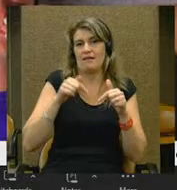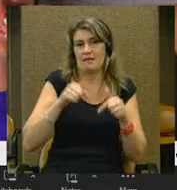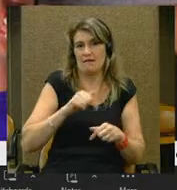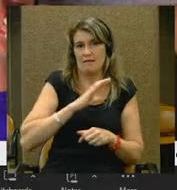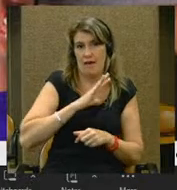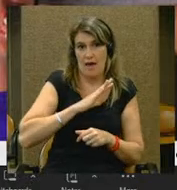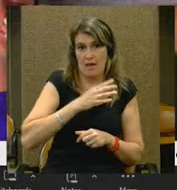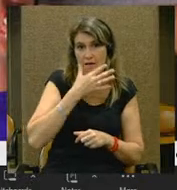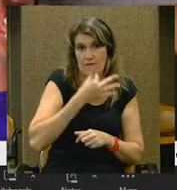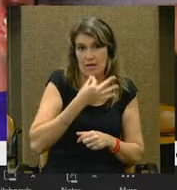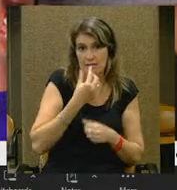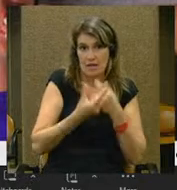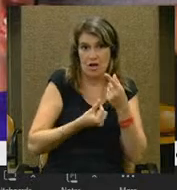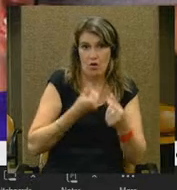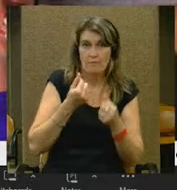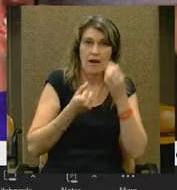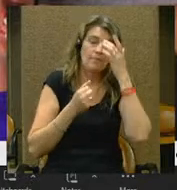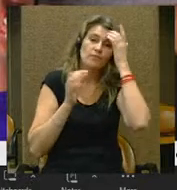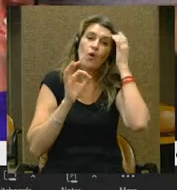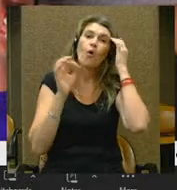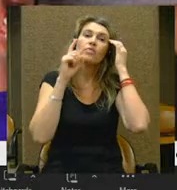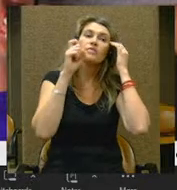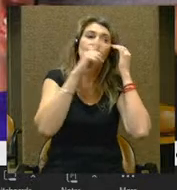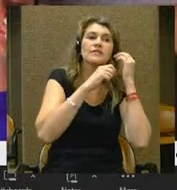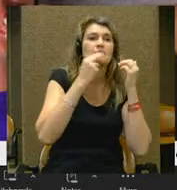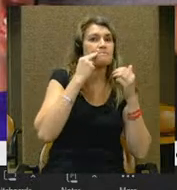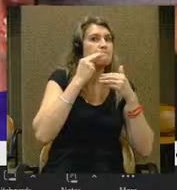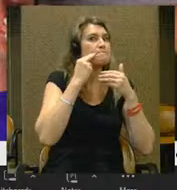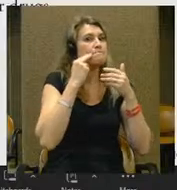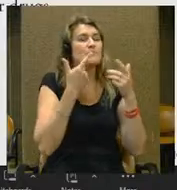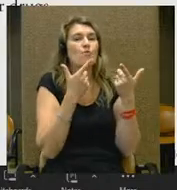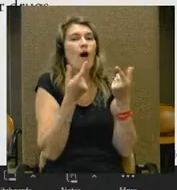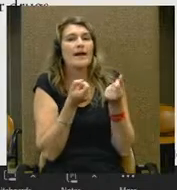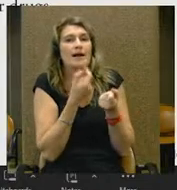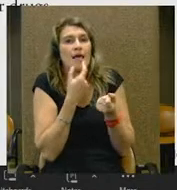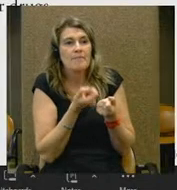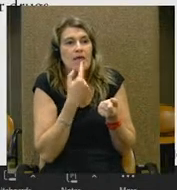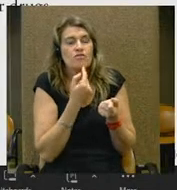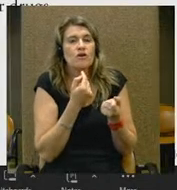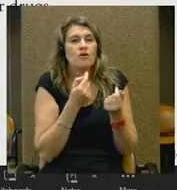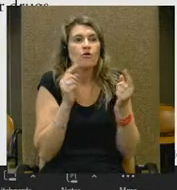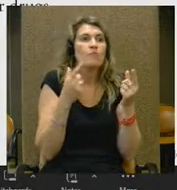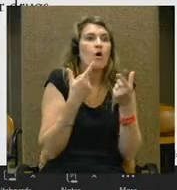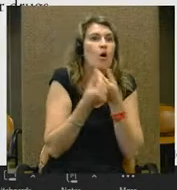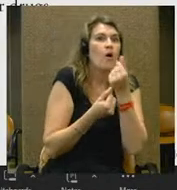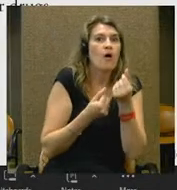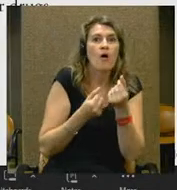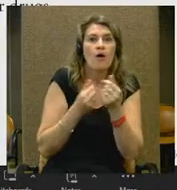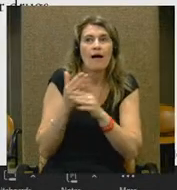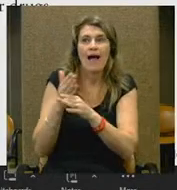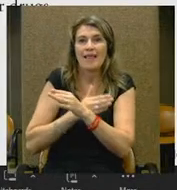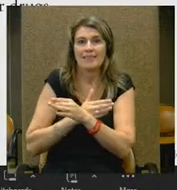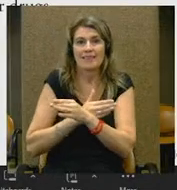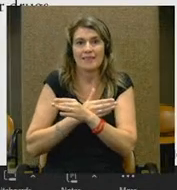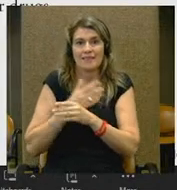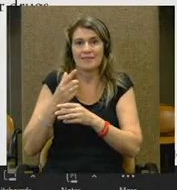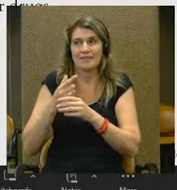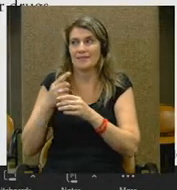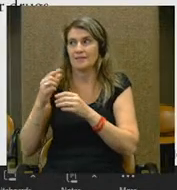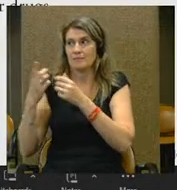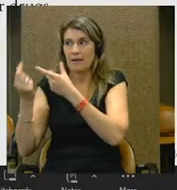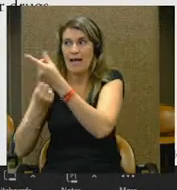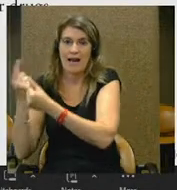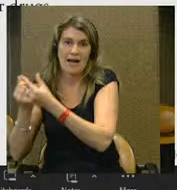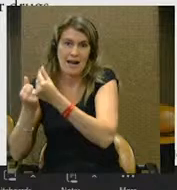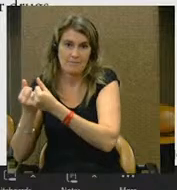be to kind of ramp up. You want to have those conversations earlier rather than later. Also, I think there's some things that Uruguay could do to set